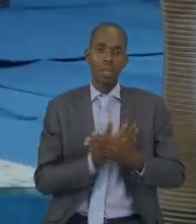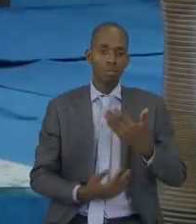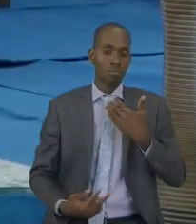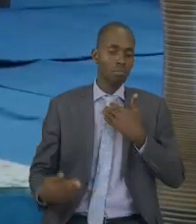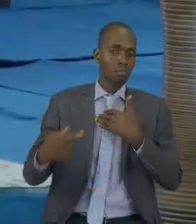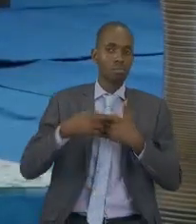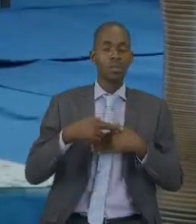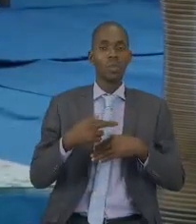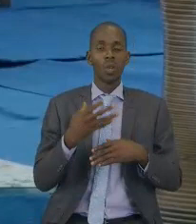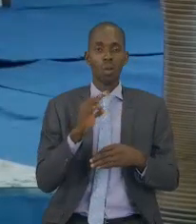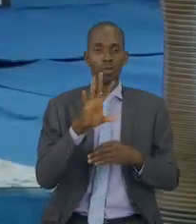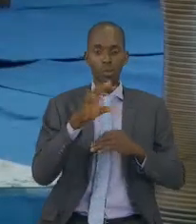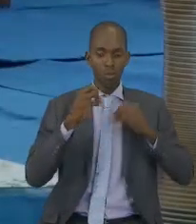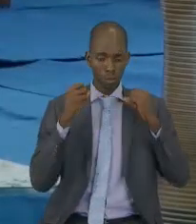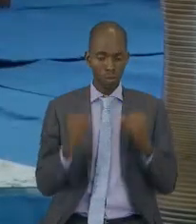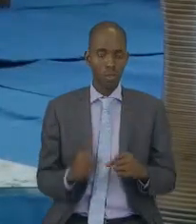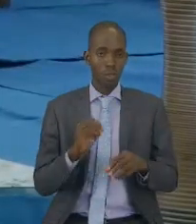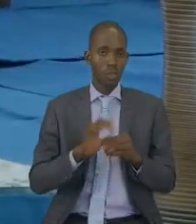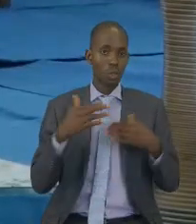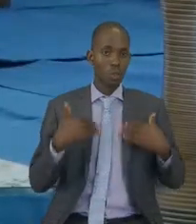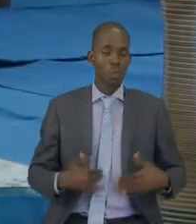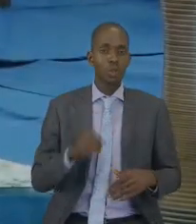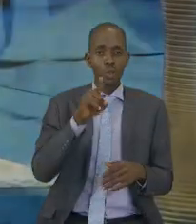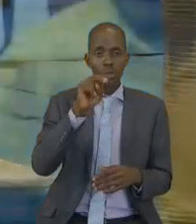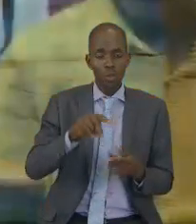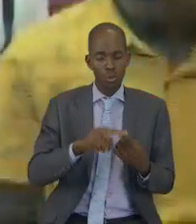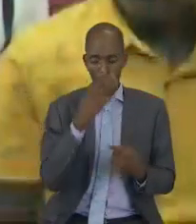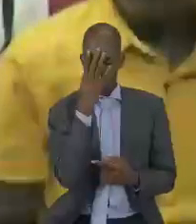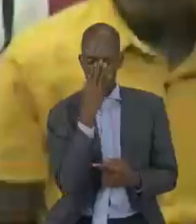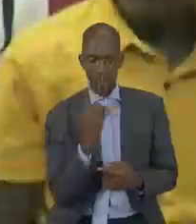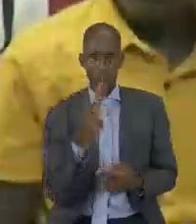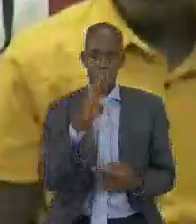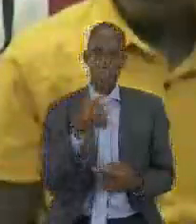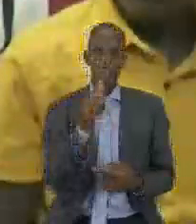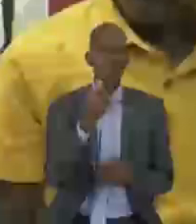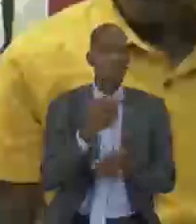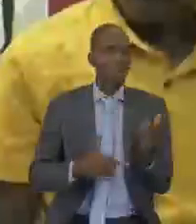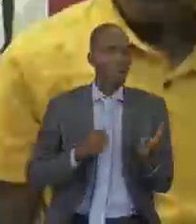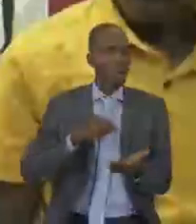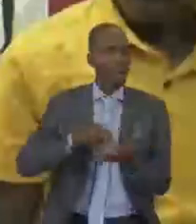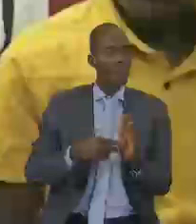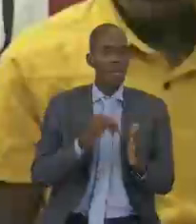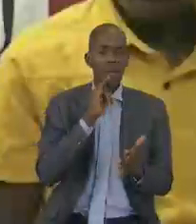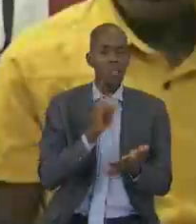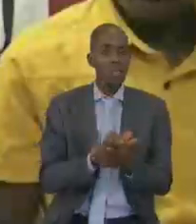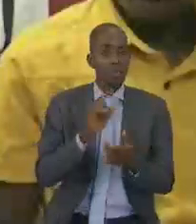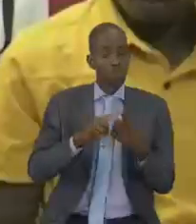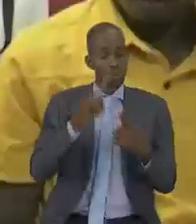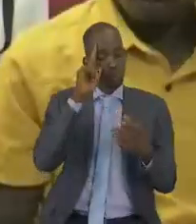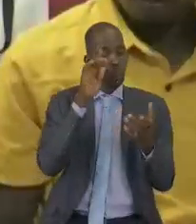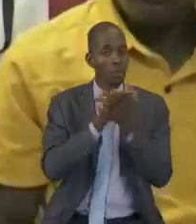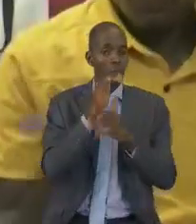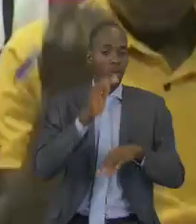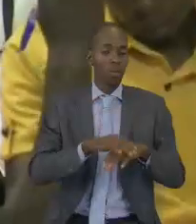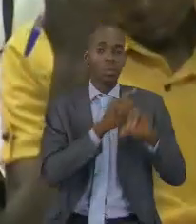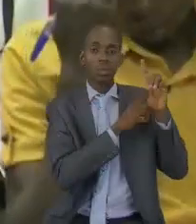of strength in your body, you have to sleep by yourself. What I'm saying is to believe on the Lord